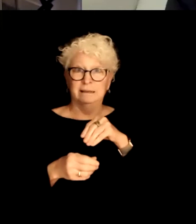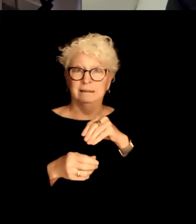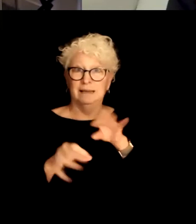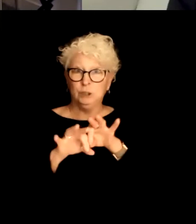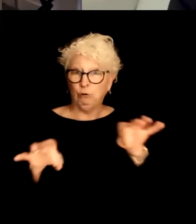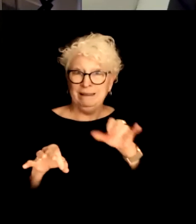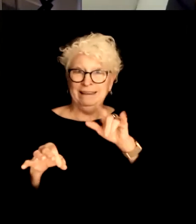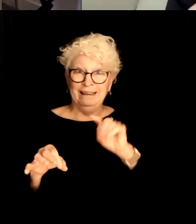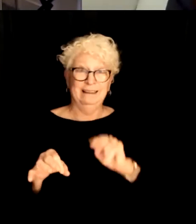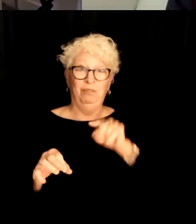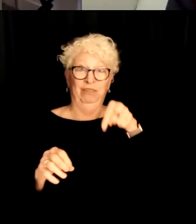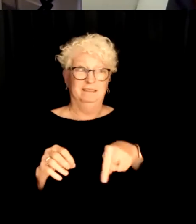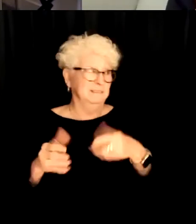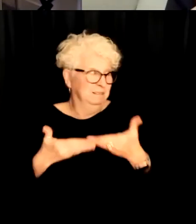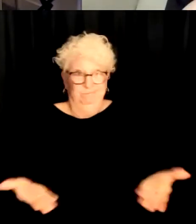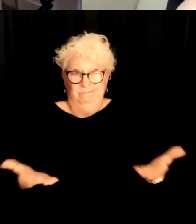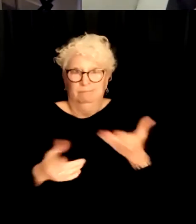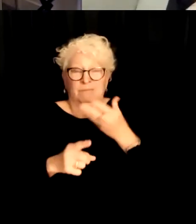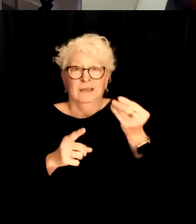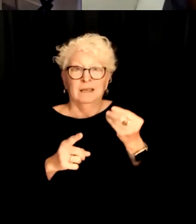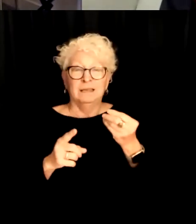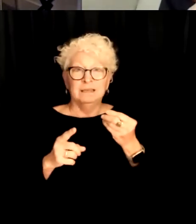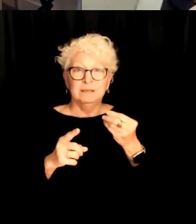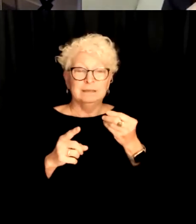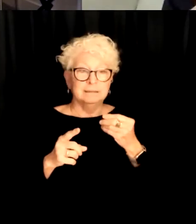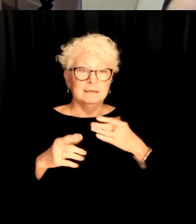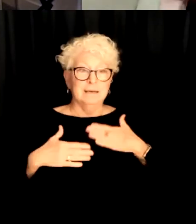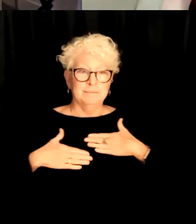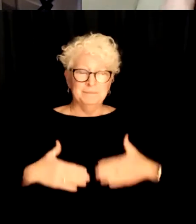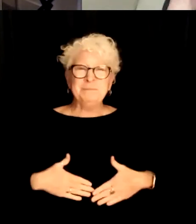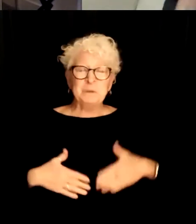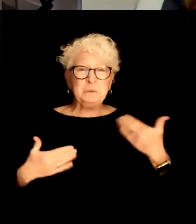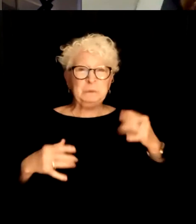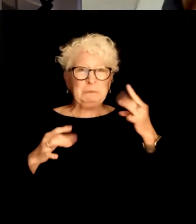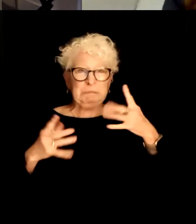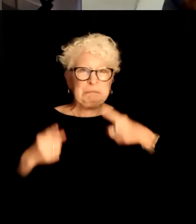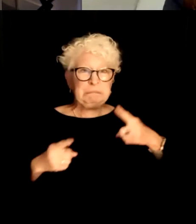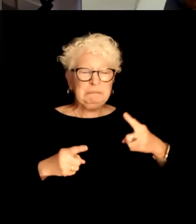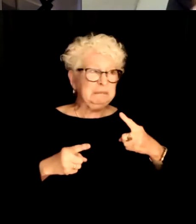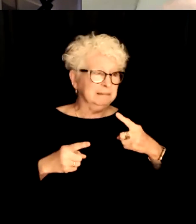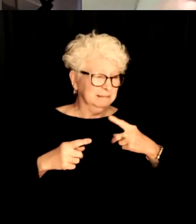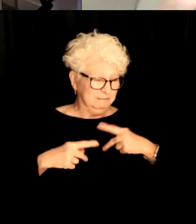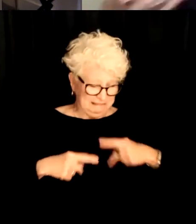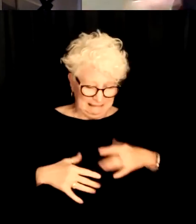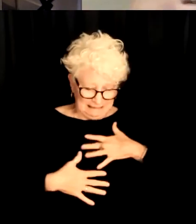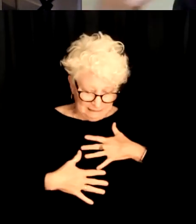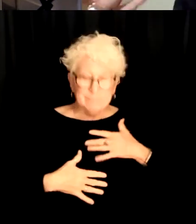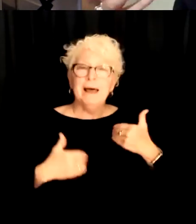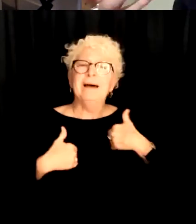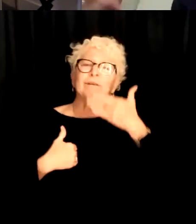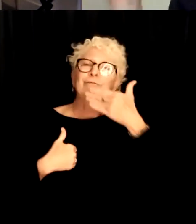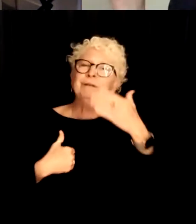have. And I live in this body, and I've had many bad experiences, but I've had a bunch of great experiences where I'm really being treated as